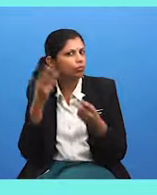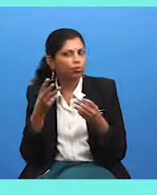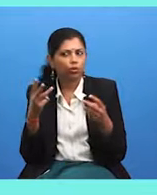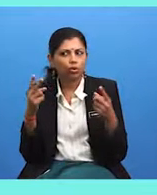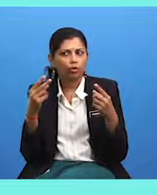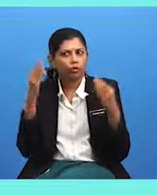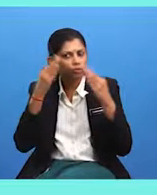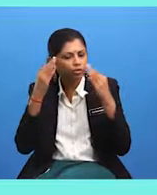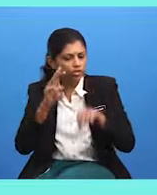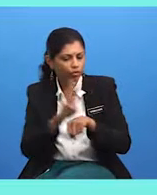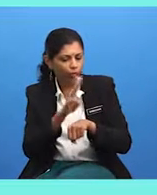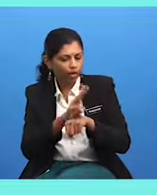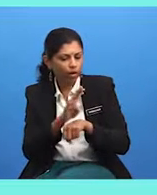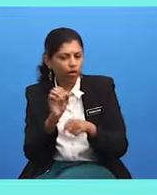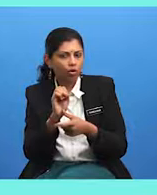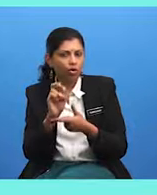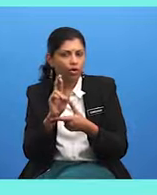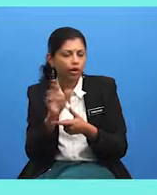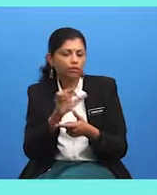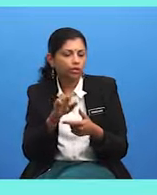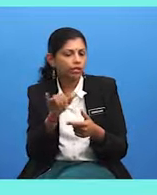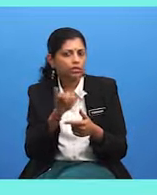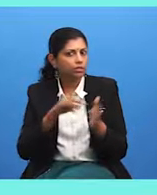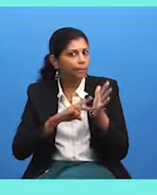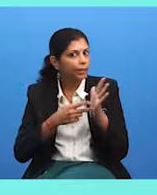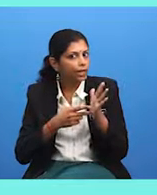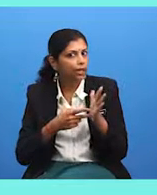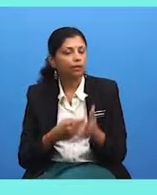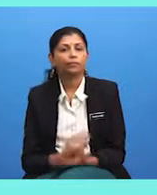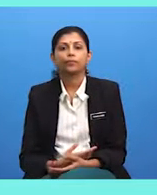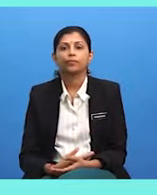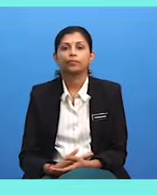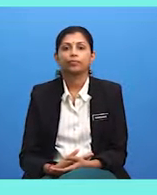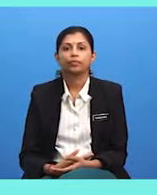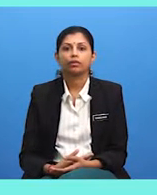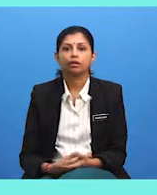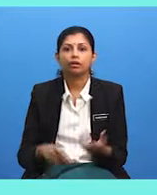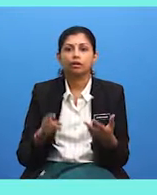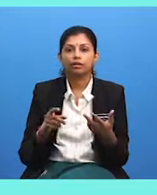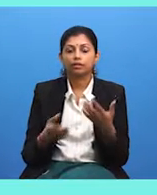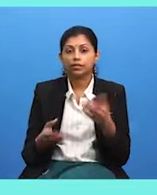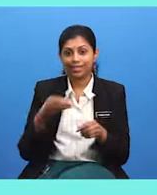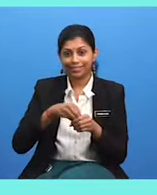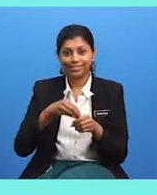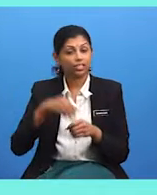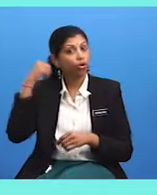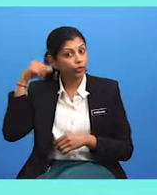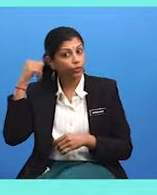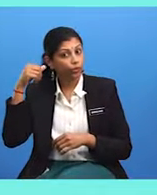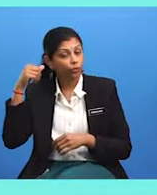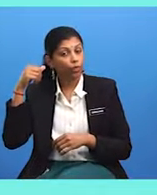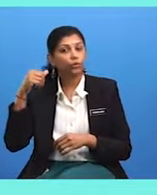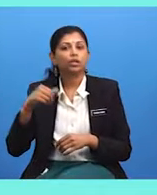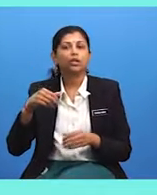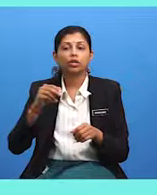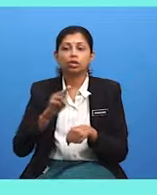this word. In this text, the presenter uses the word put on instead of where. But